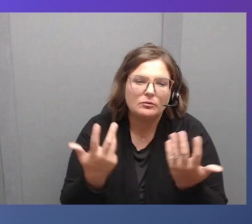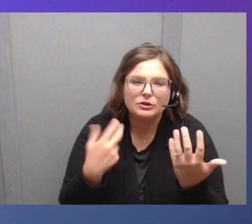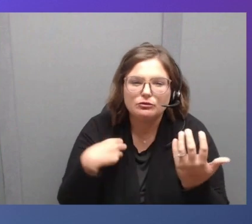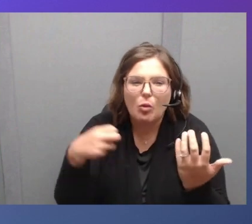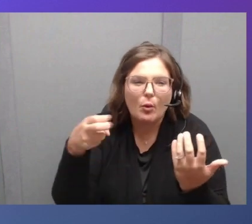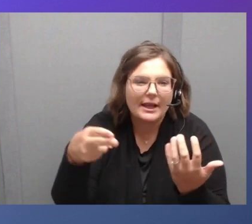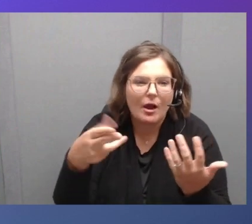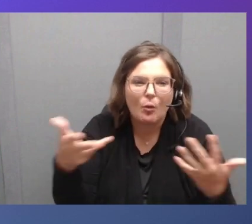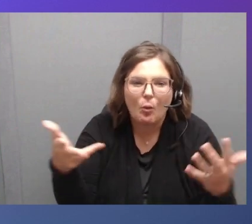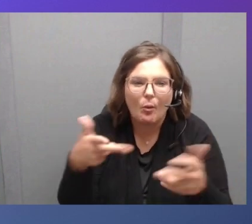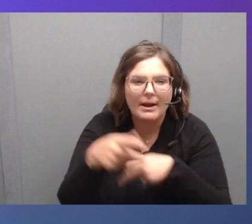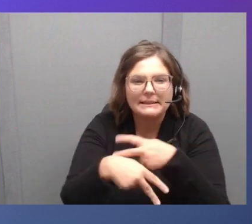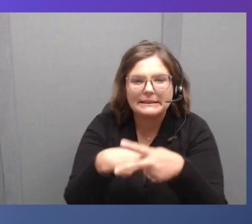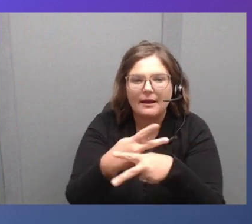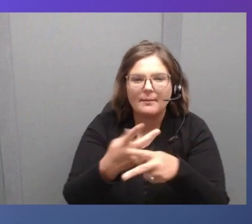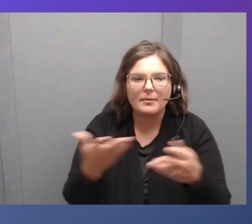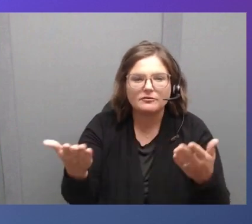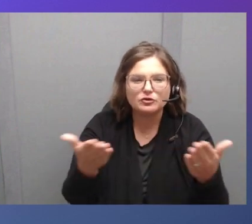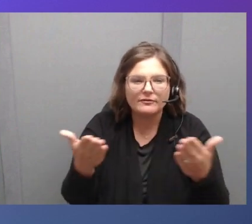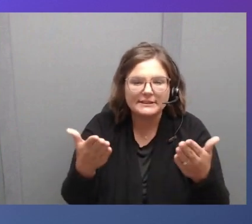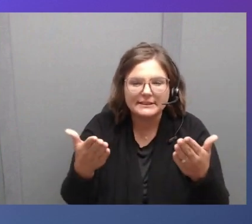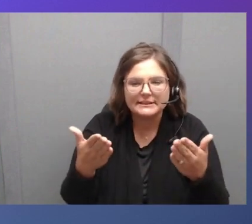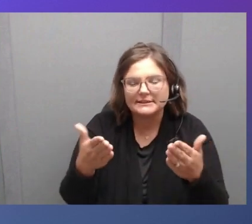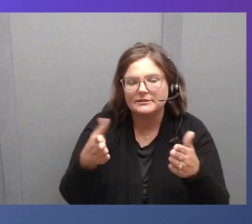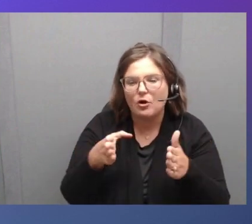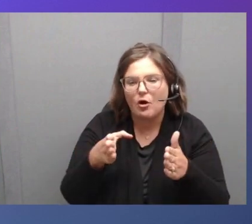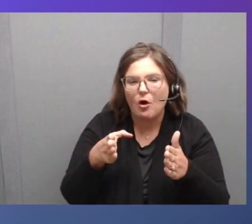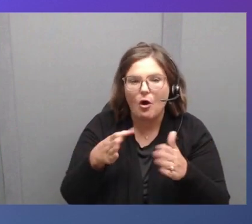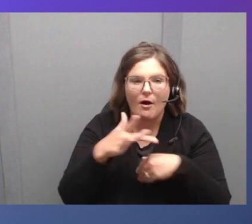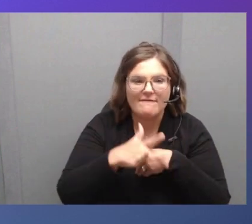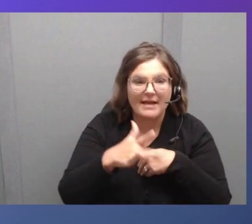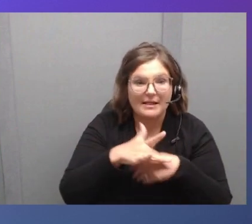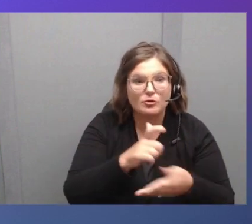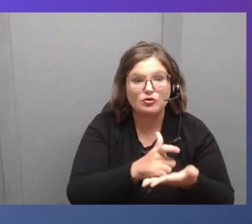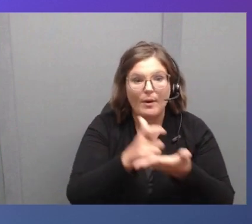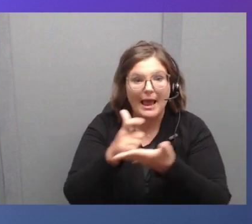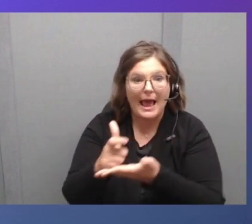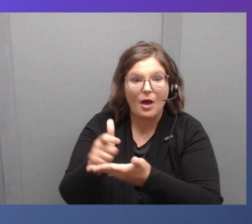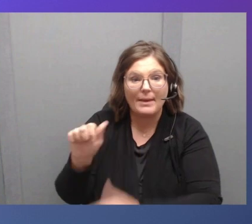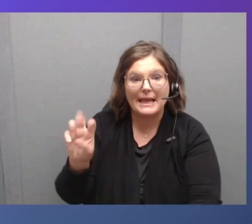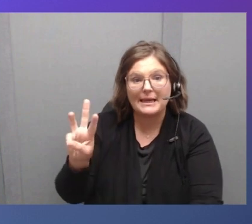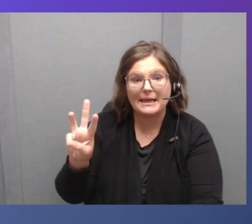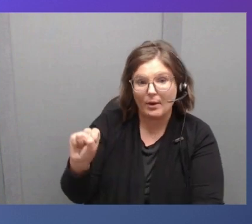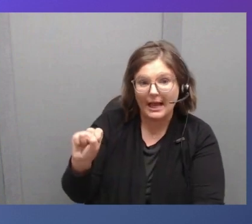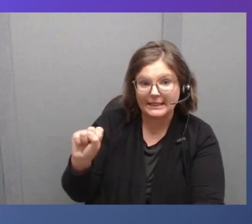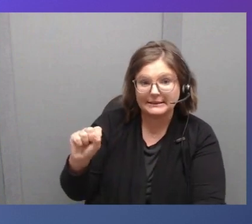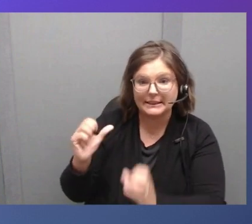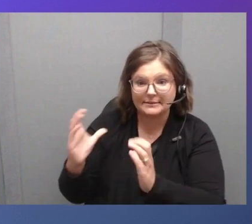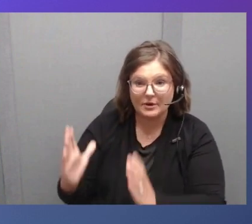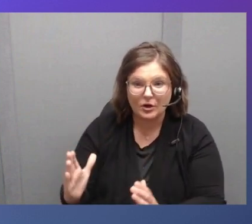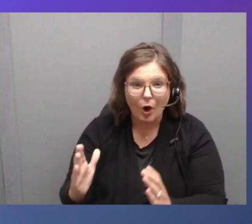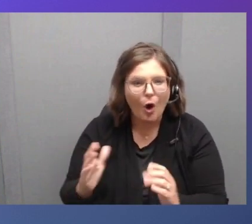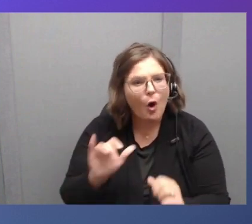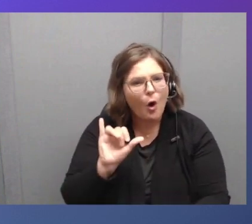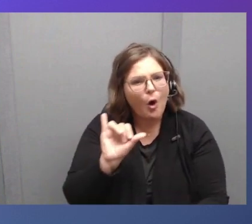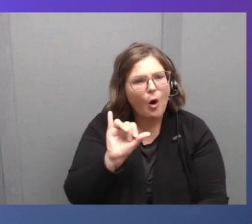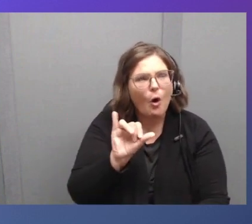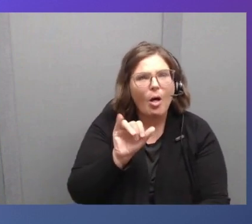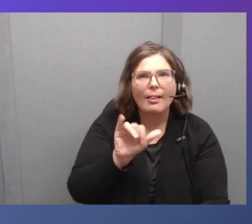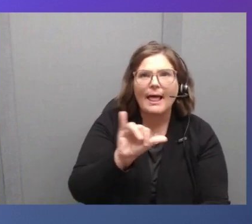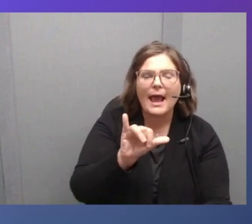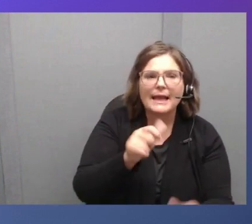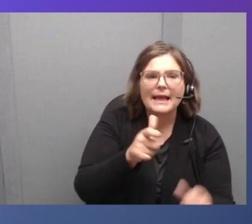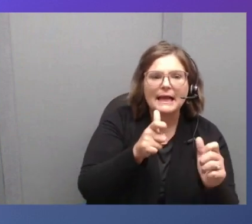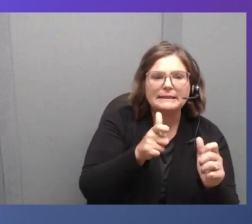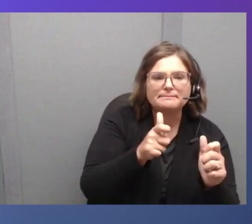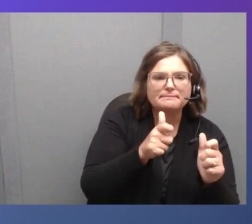kind of services are available now to help AWS customers with something like that? So like a voice bot agent or text-based support. Yeah. Well,